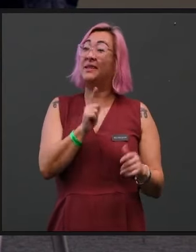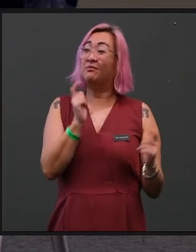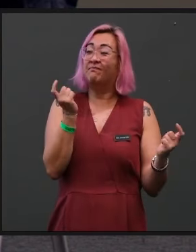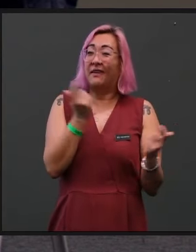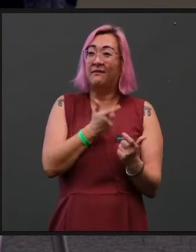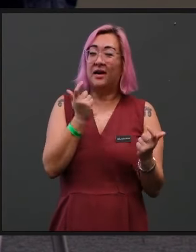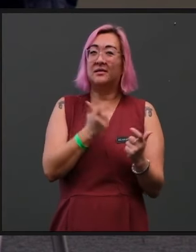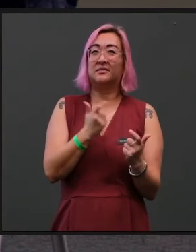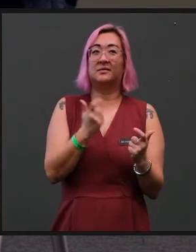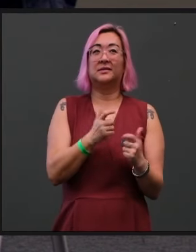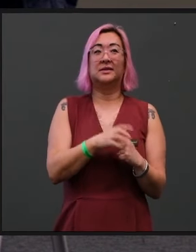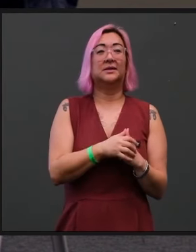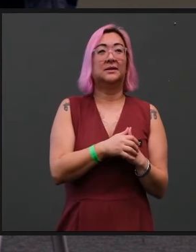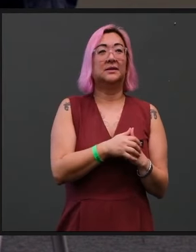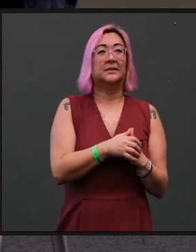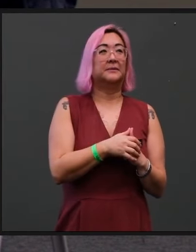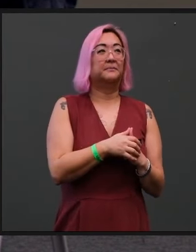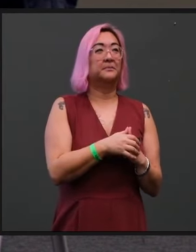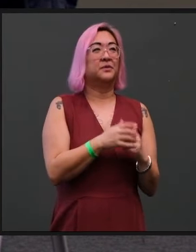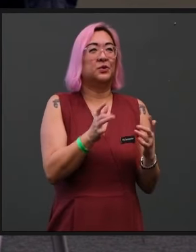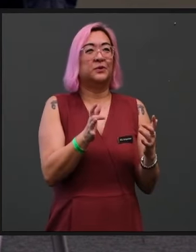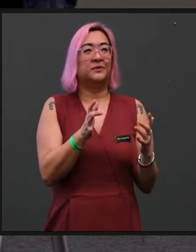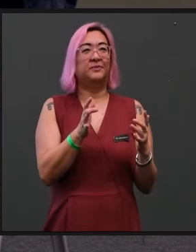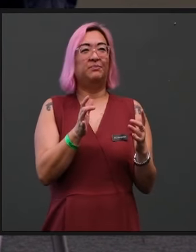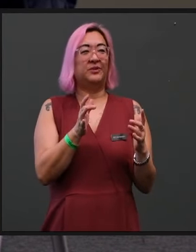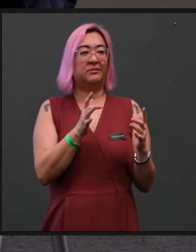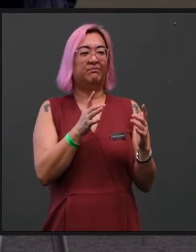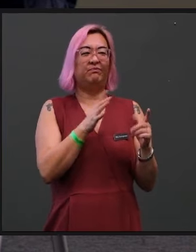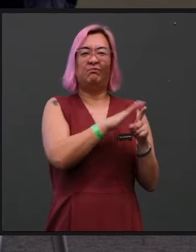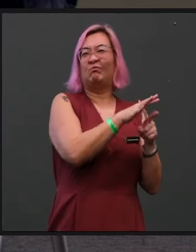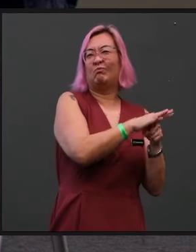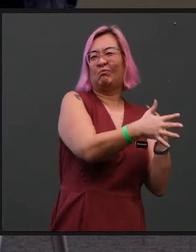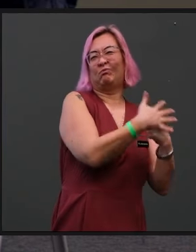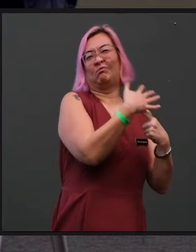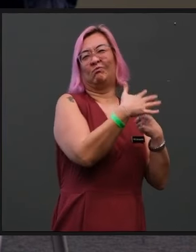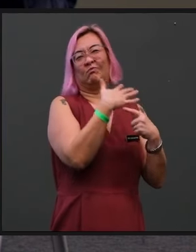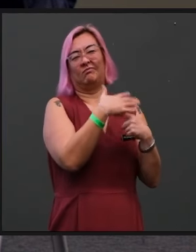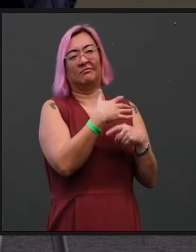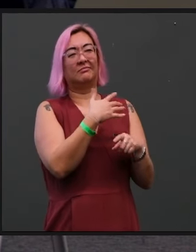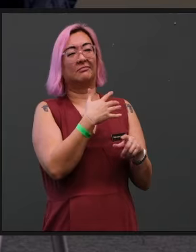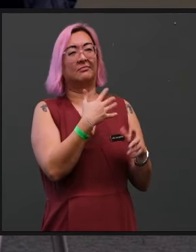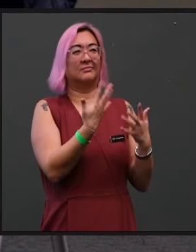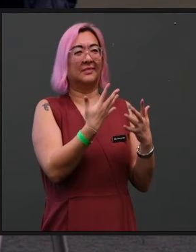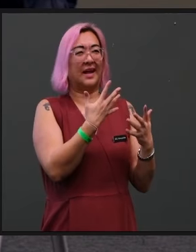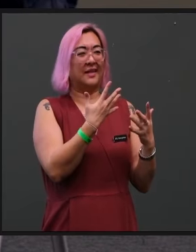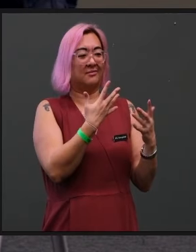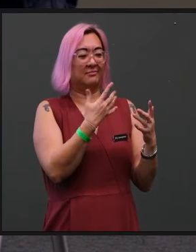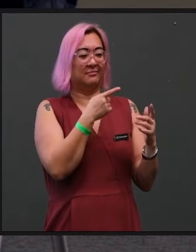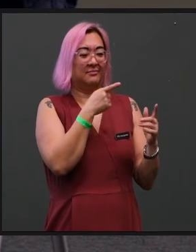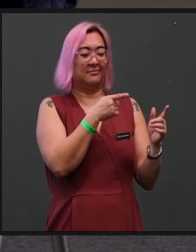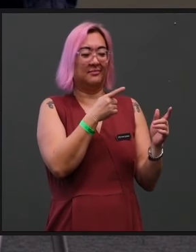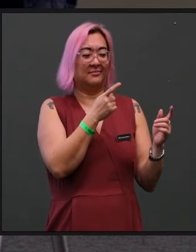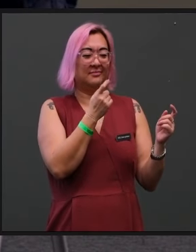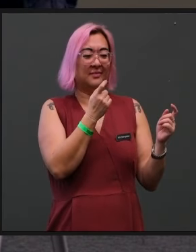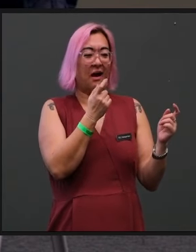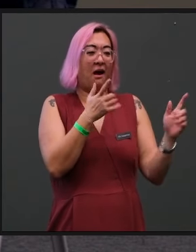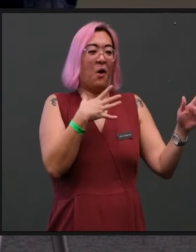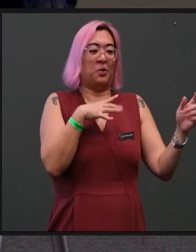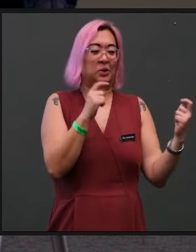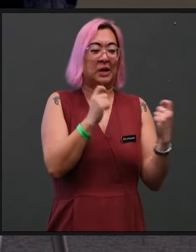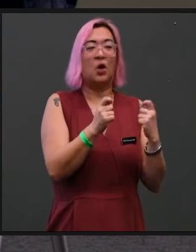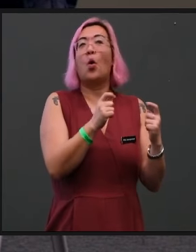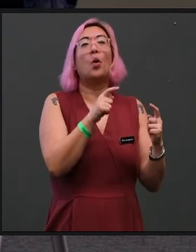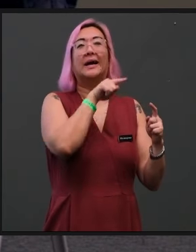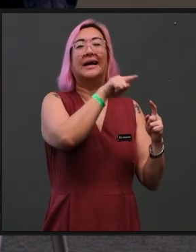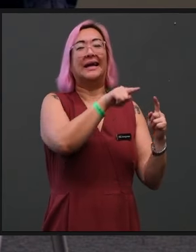like just kind of riffing off him and him going in the document and changing stuff, or he comes in and has a scene written out, and